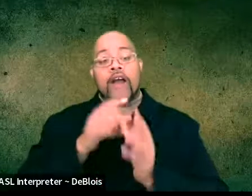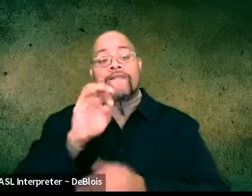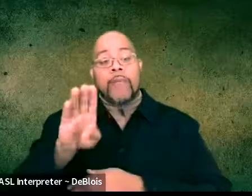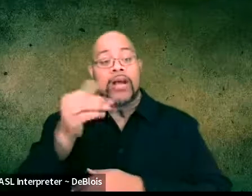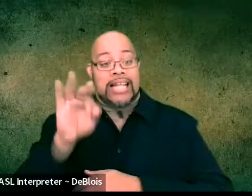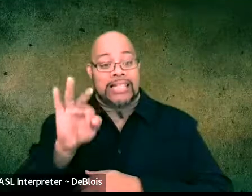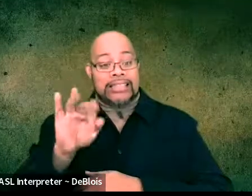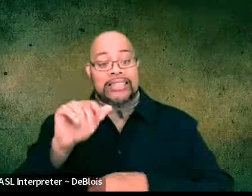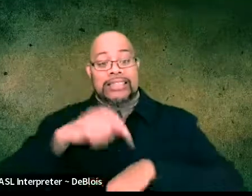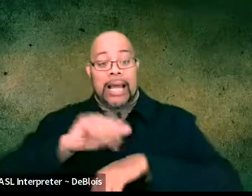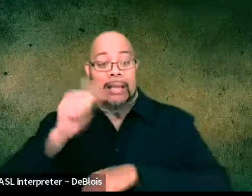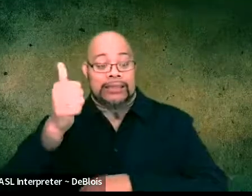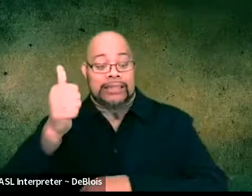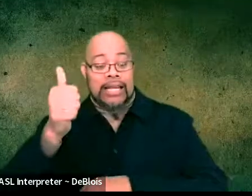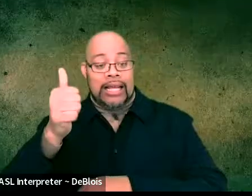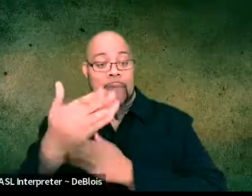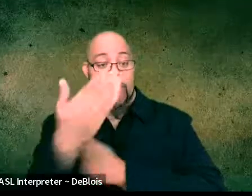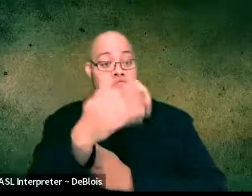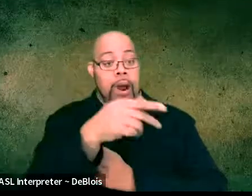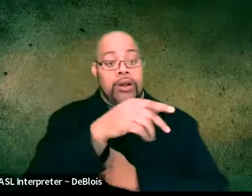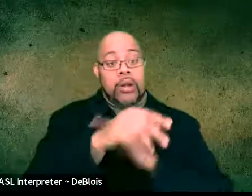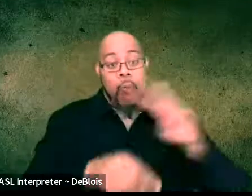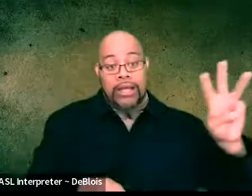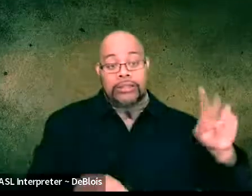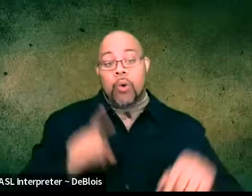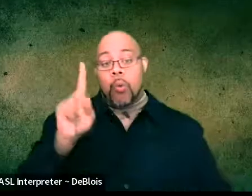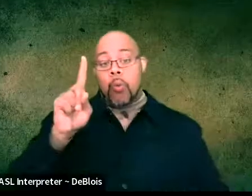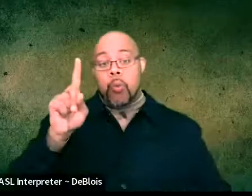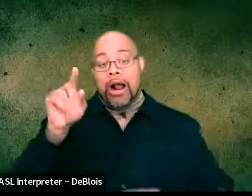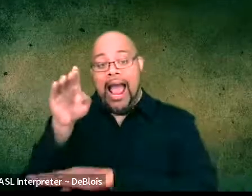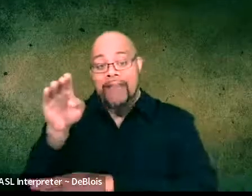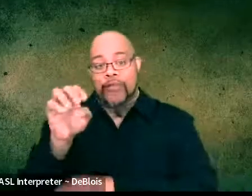10 a.m. Pacific, 1 p.m. Eastern.